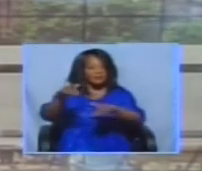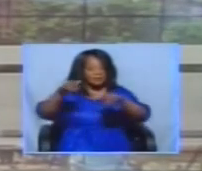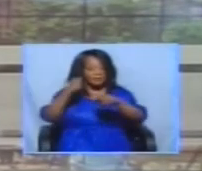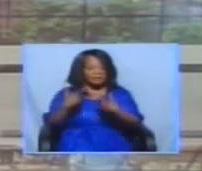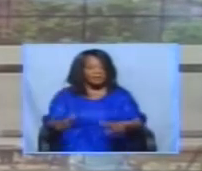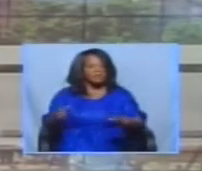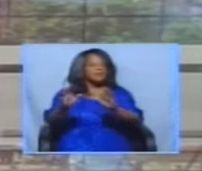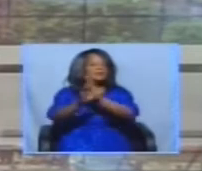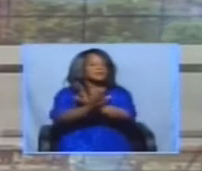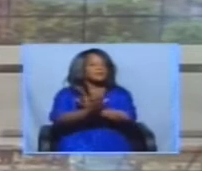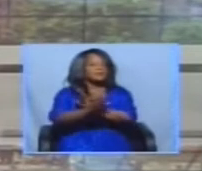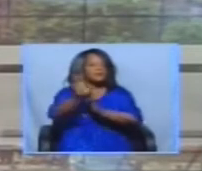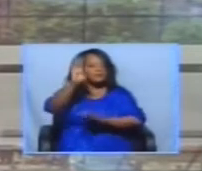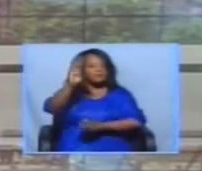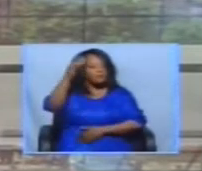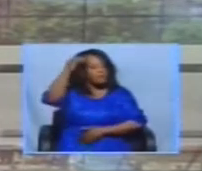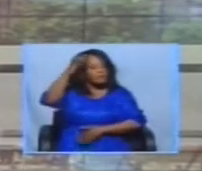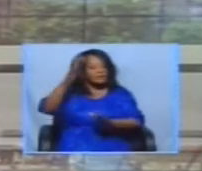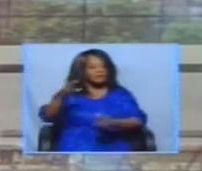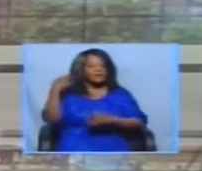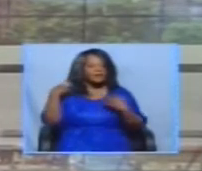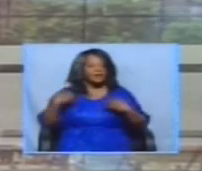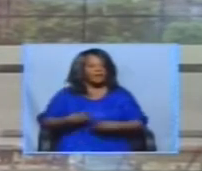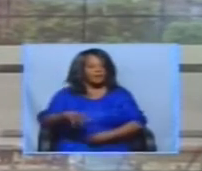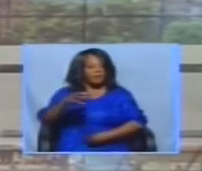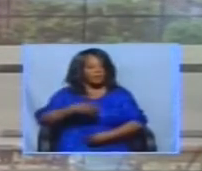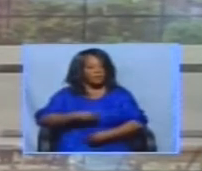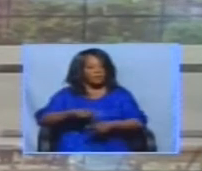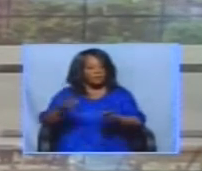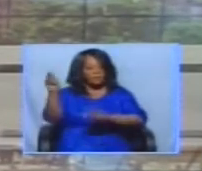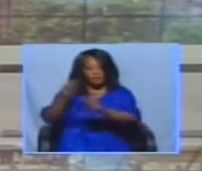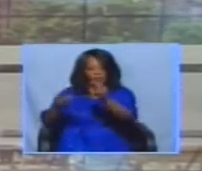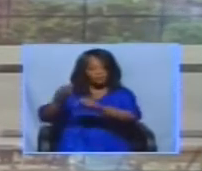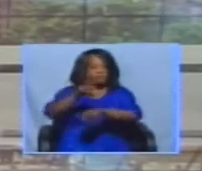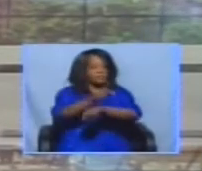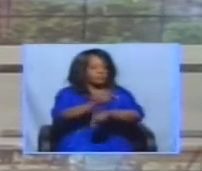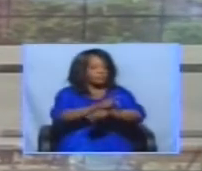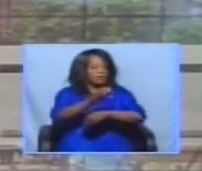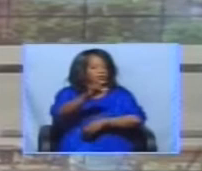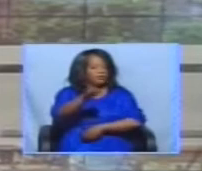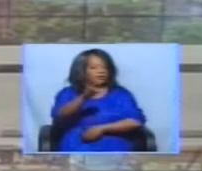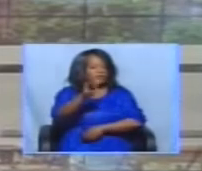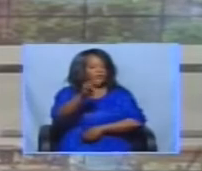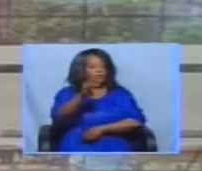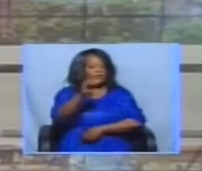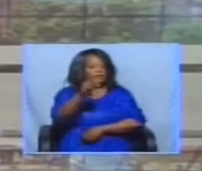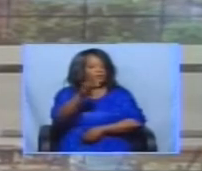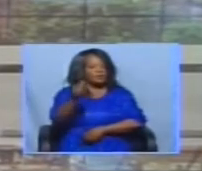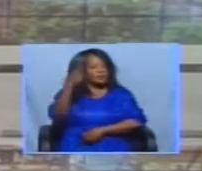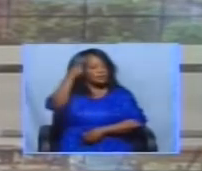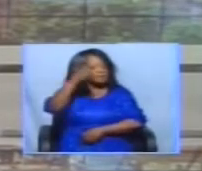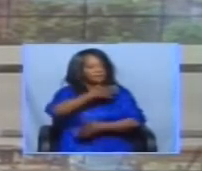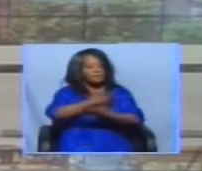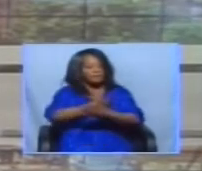led a delegation of 4 ministers and Lusaka mayor on a tour of the project, Mr. Chitotela said government is committed